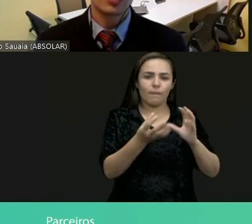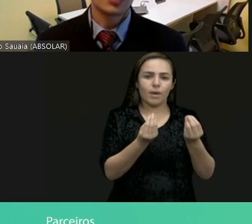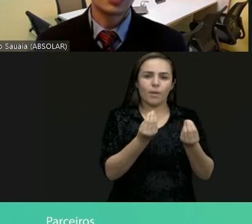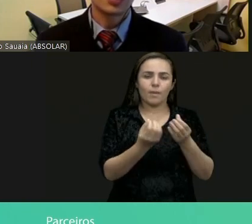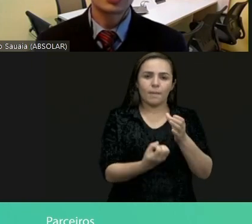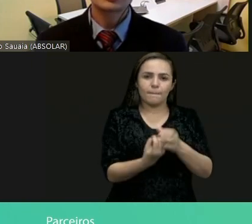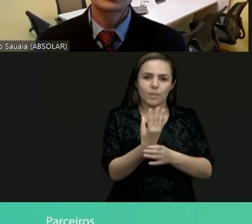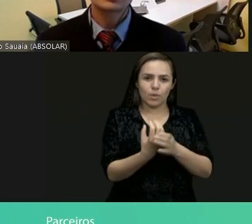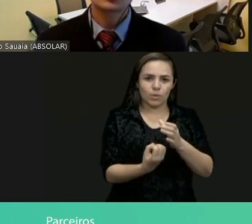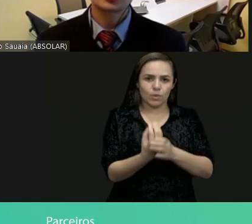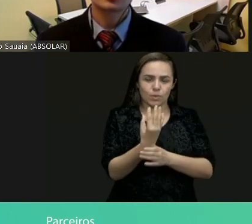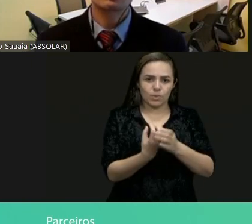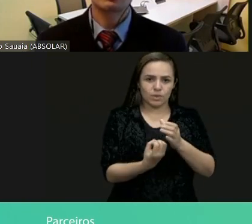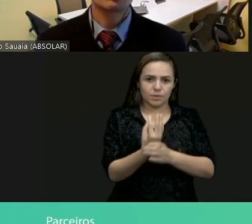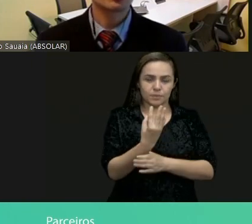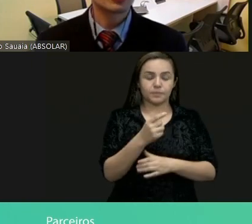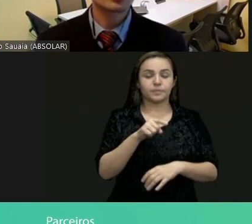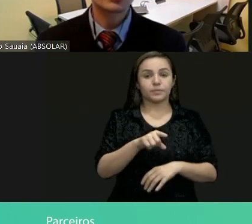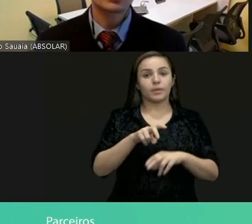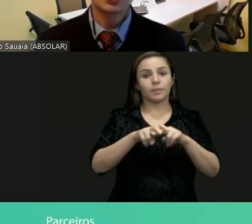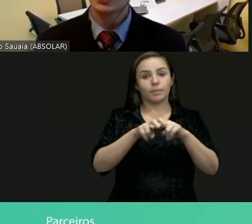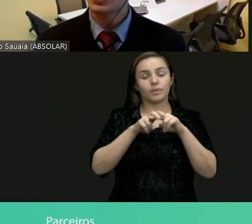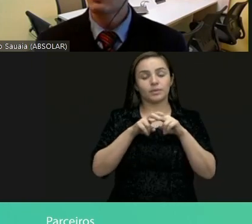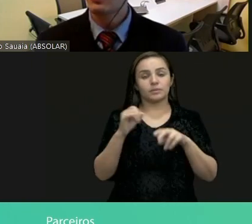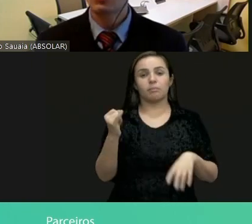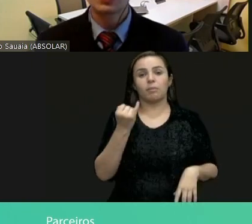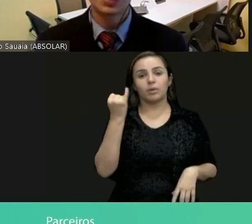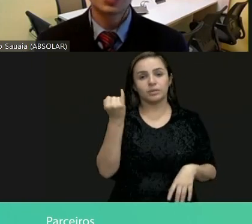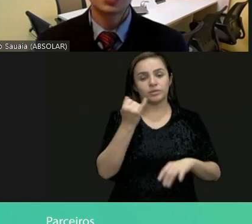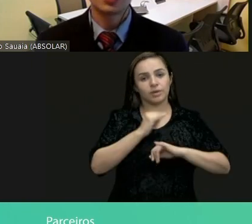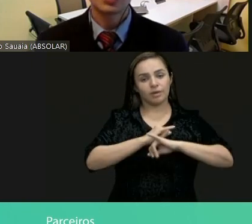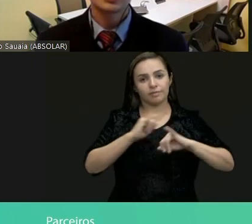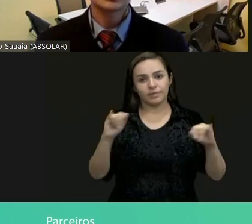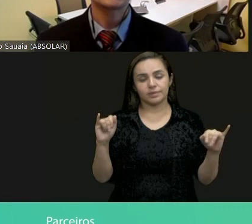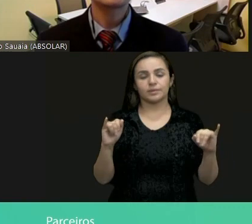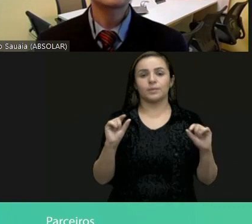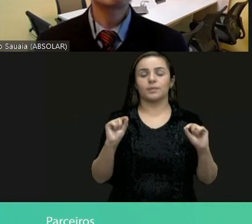it's produced. So in this sense,